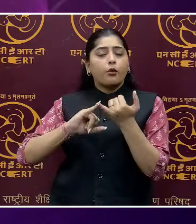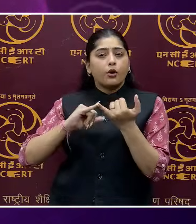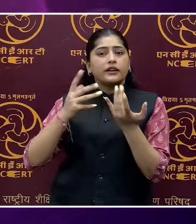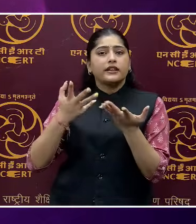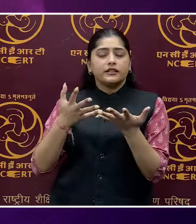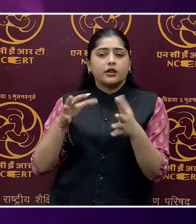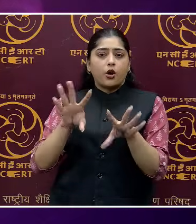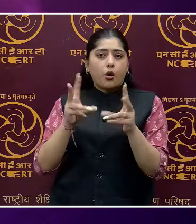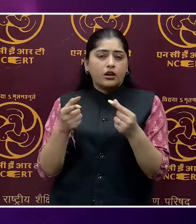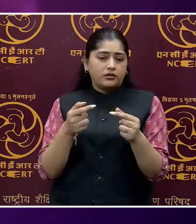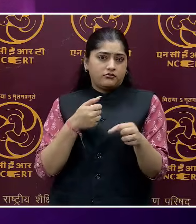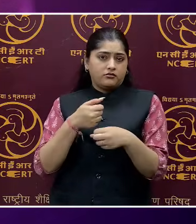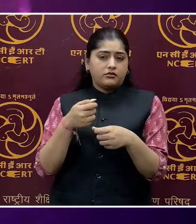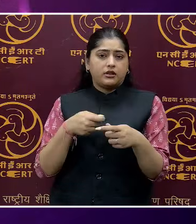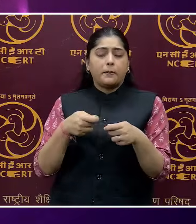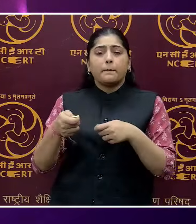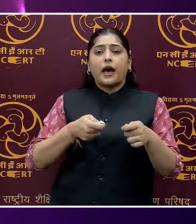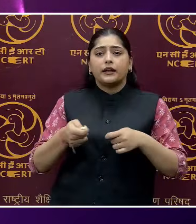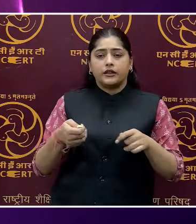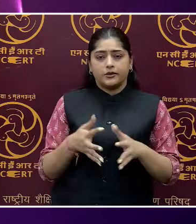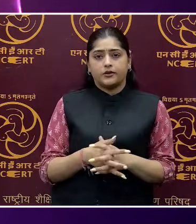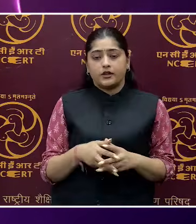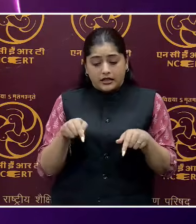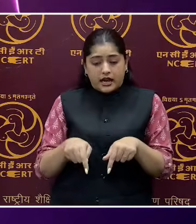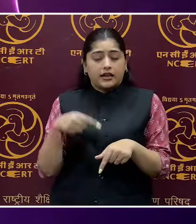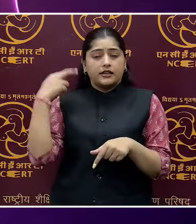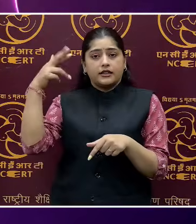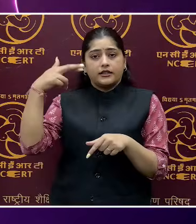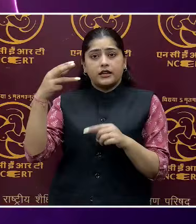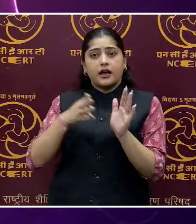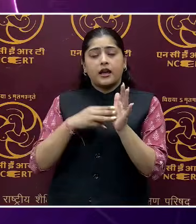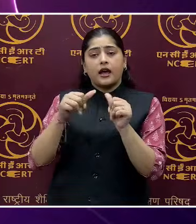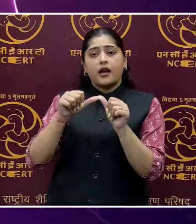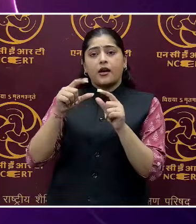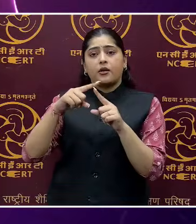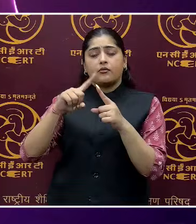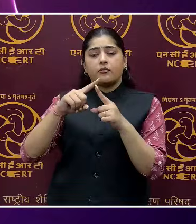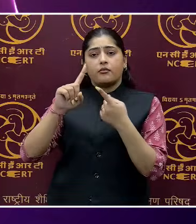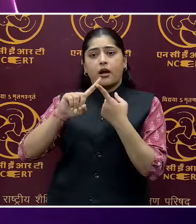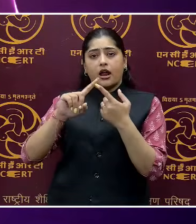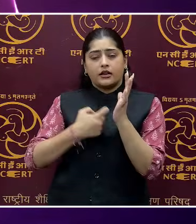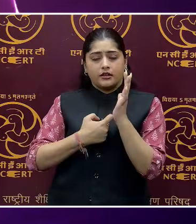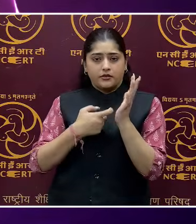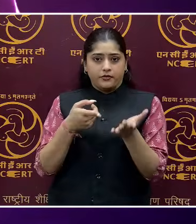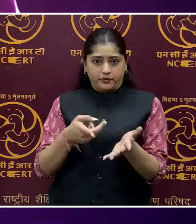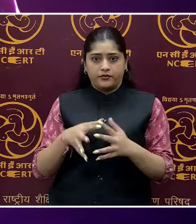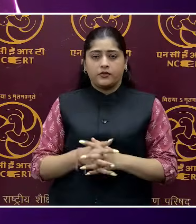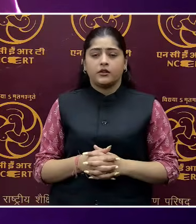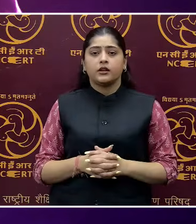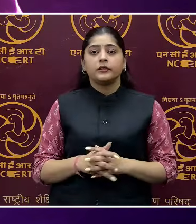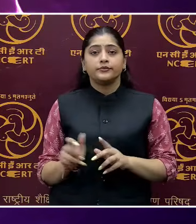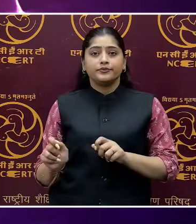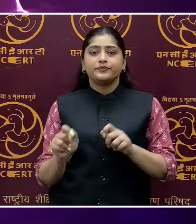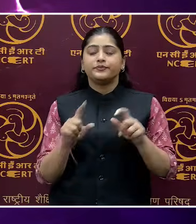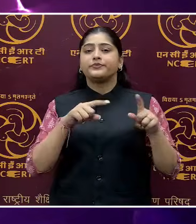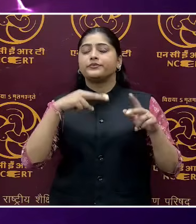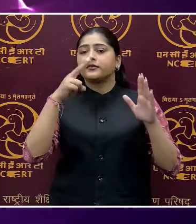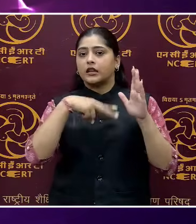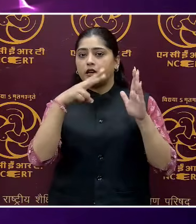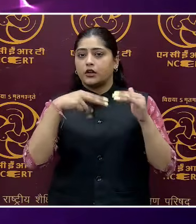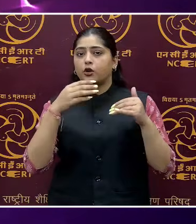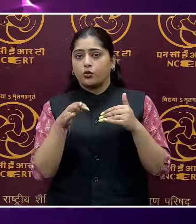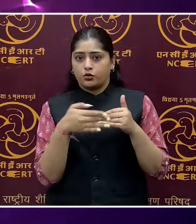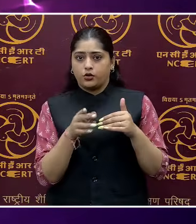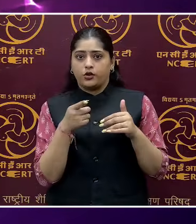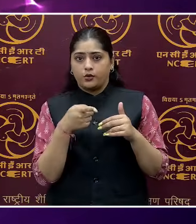mass, therefore refers to the matter. And based on their physical properties, matter is defined as, or we can say